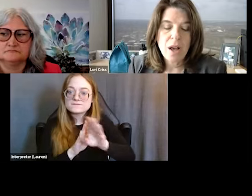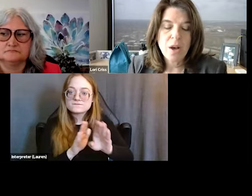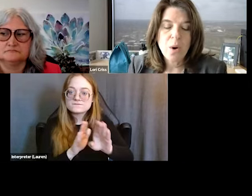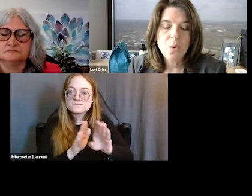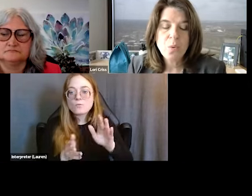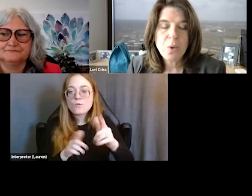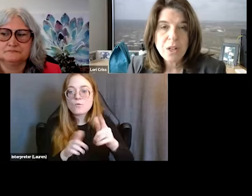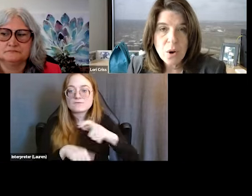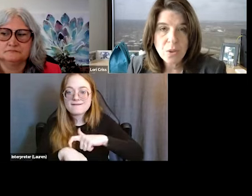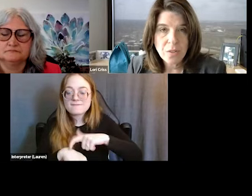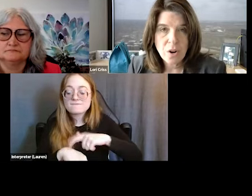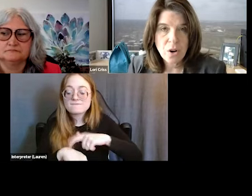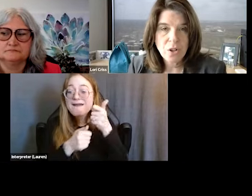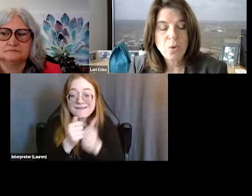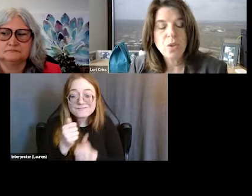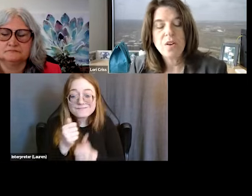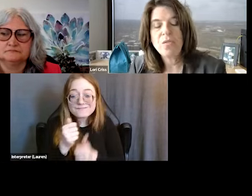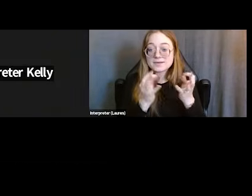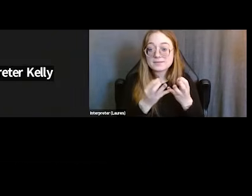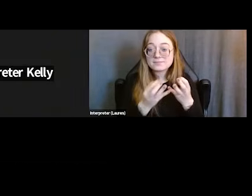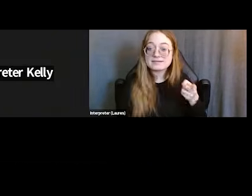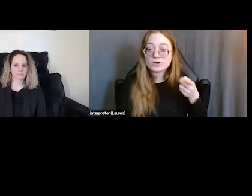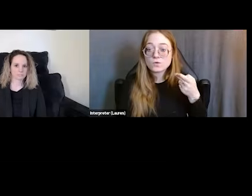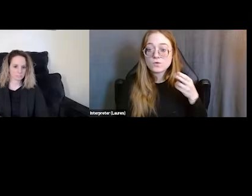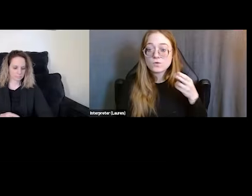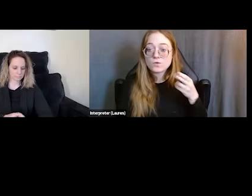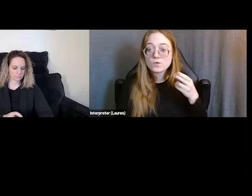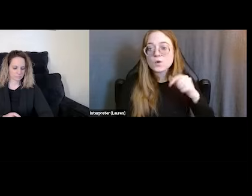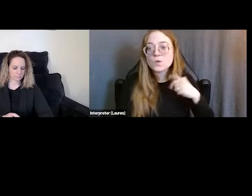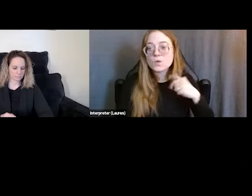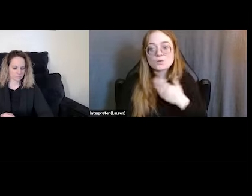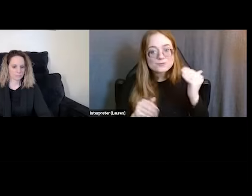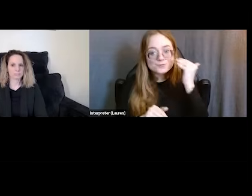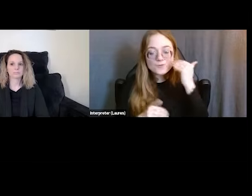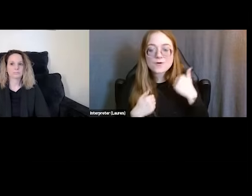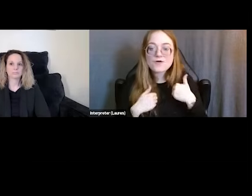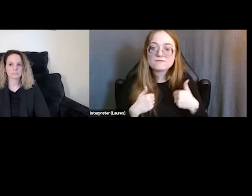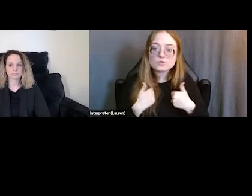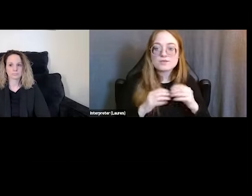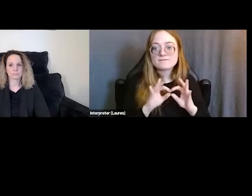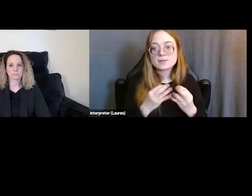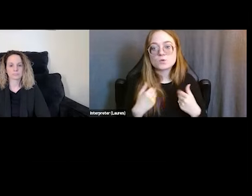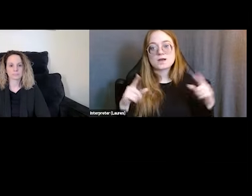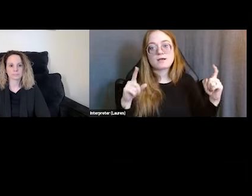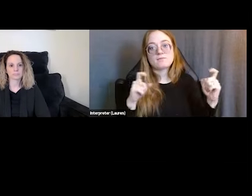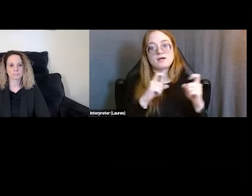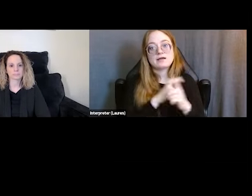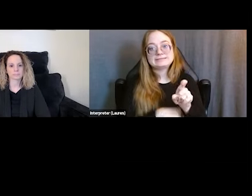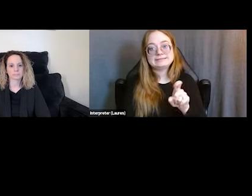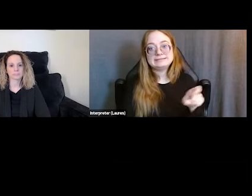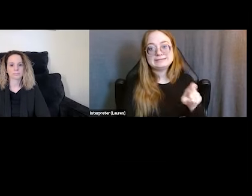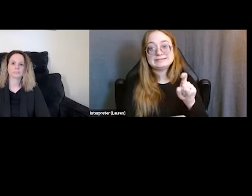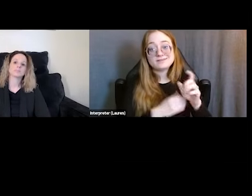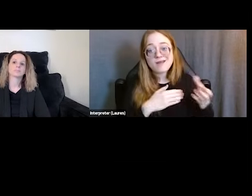in Ohio. We know that there are youth and families that have multiple complex needs that need additional